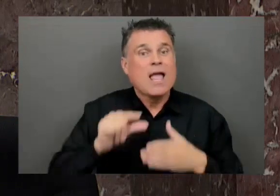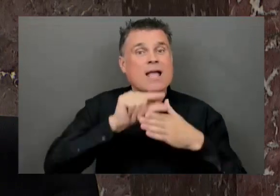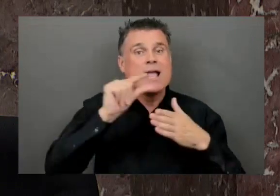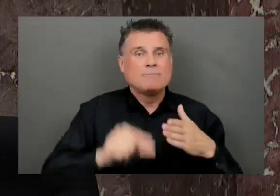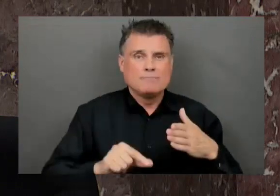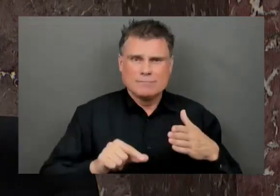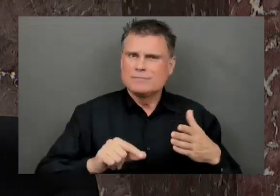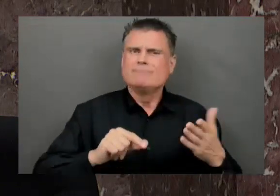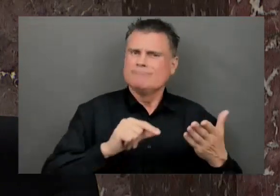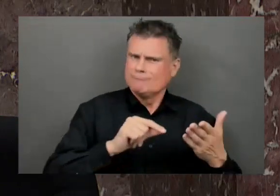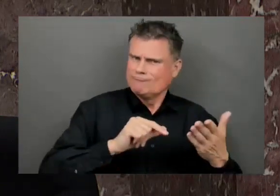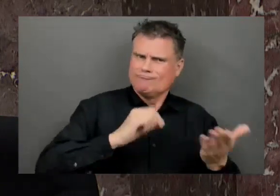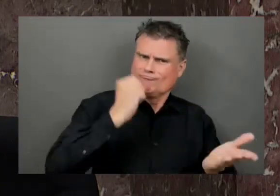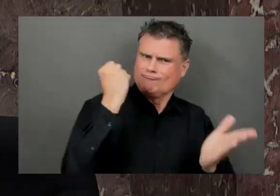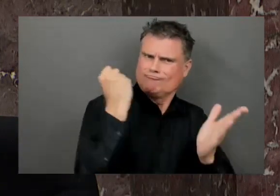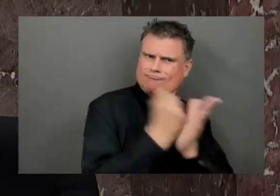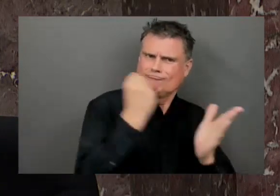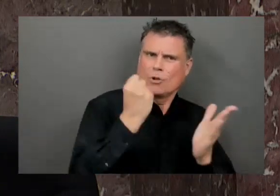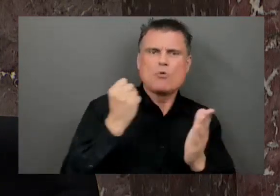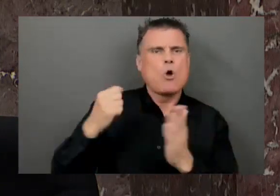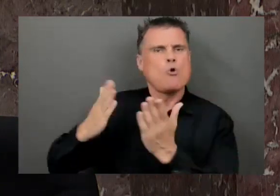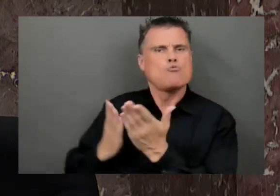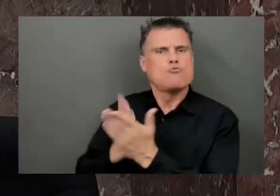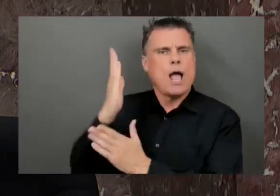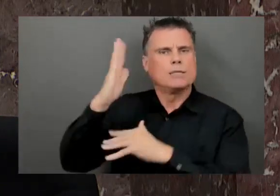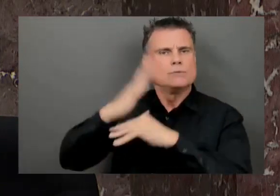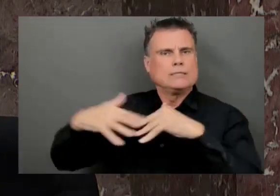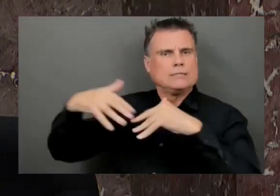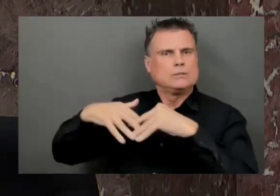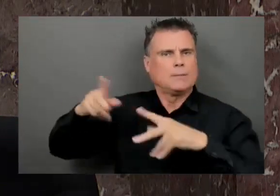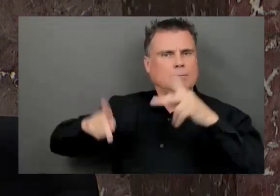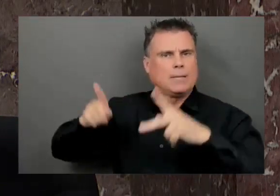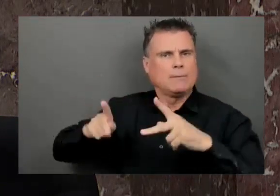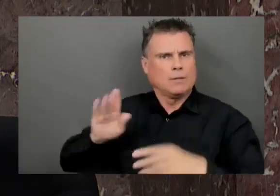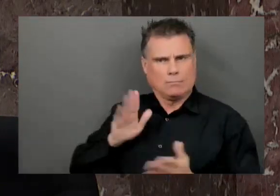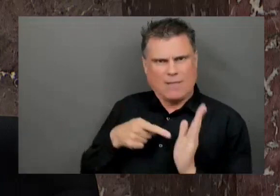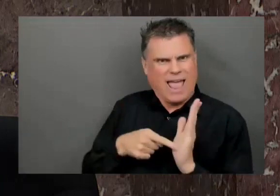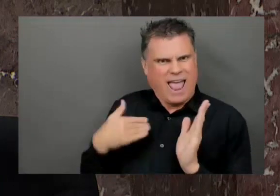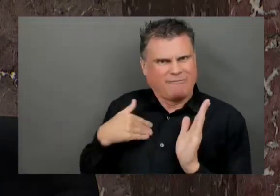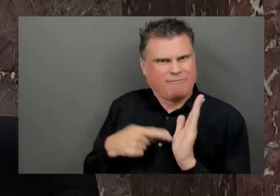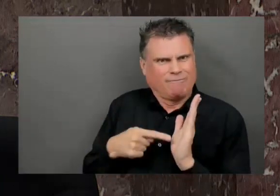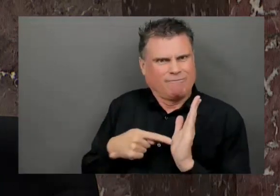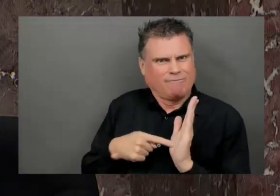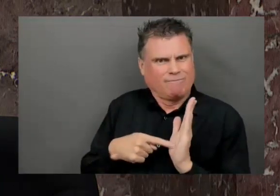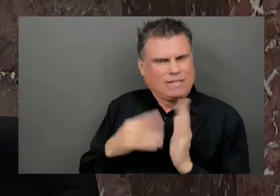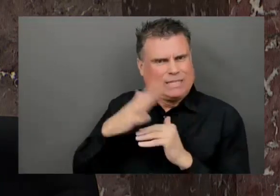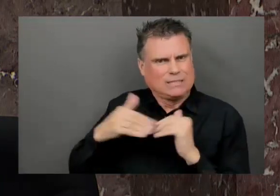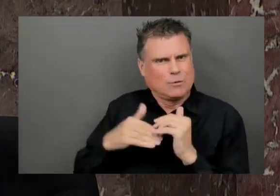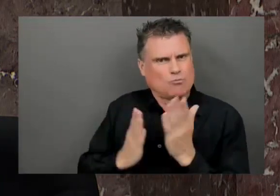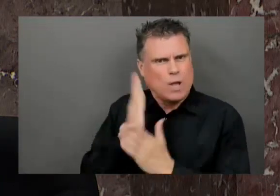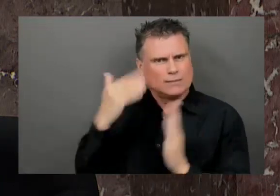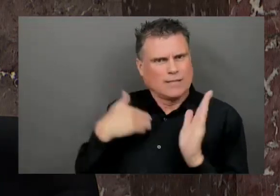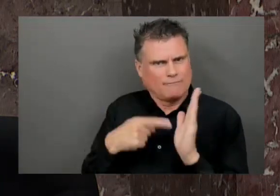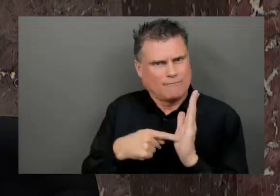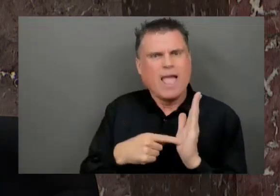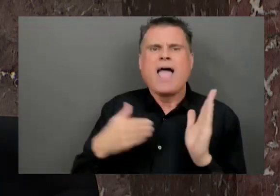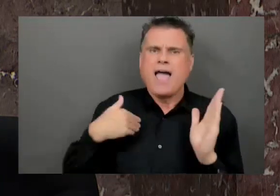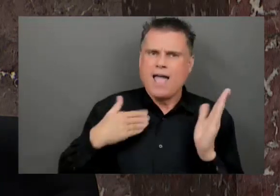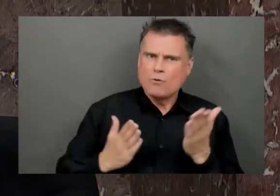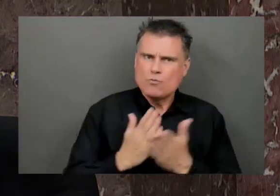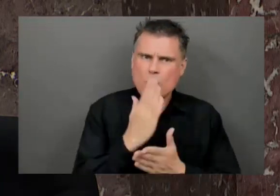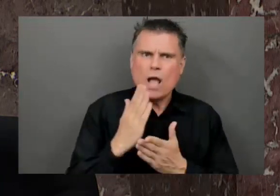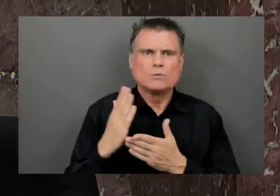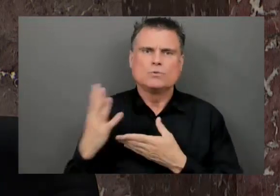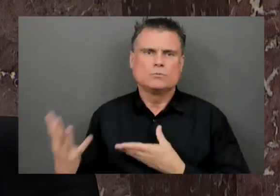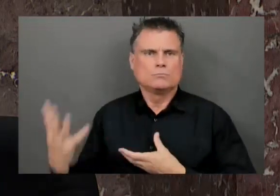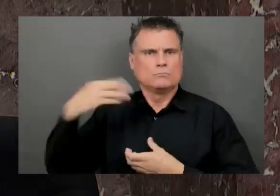the United Nations Declaration on the Rights of Indigenous Peoples, the Truth and Reconciliation Commission of Canada's calls to action,